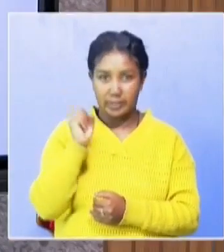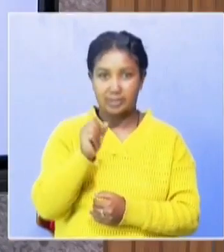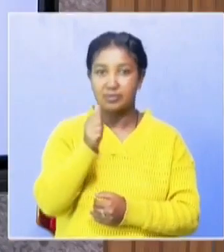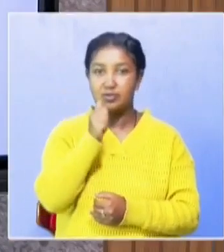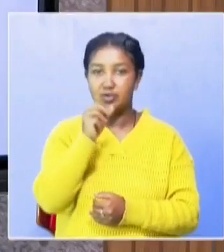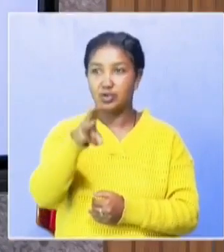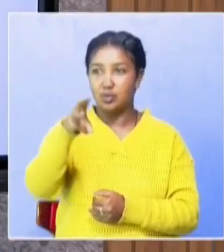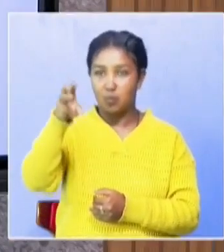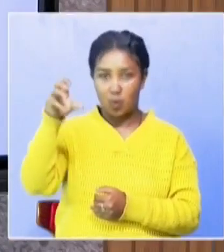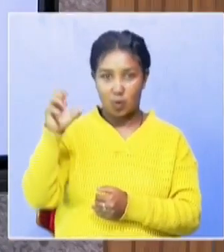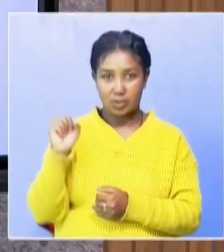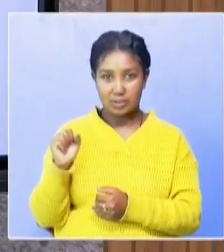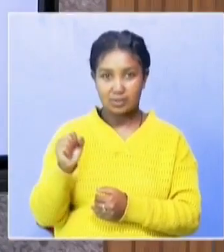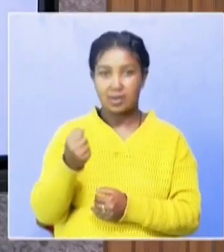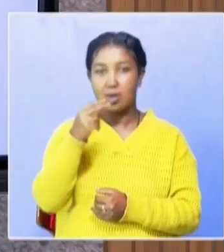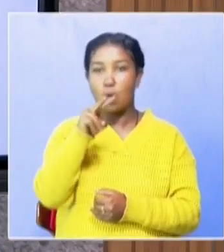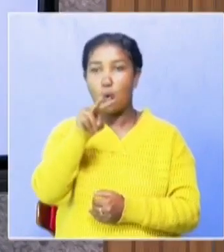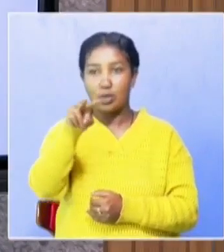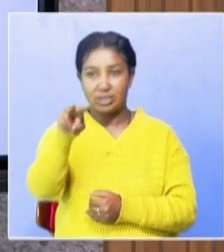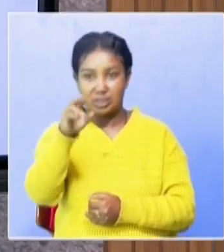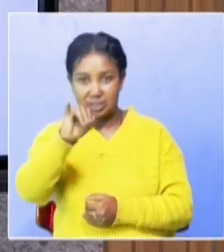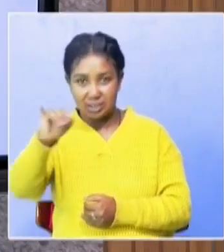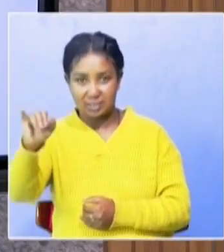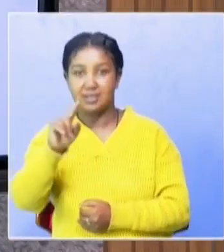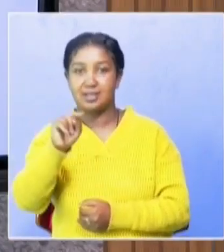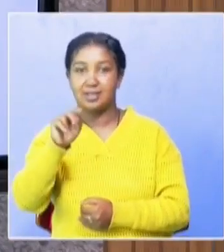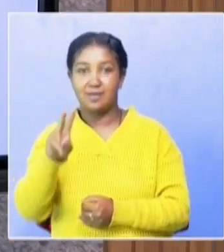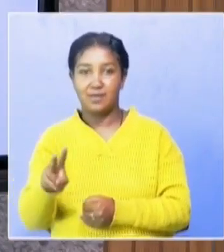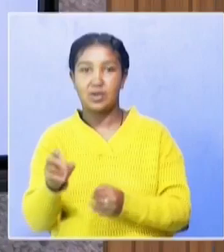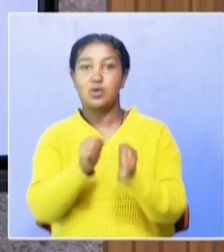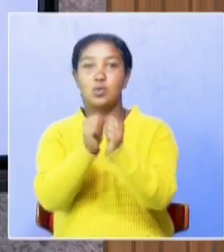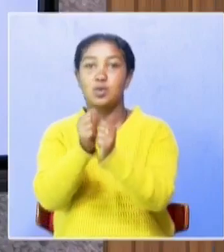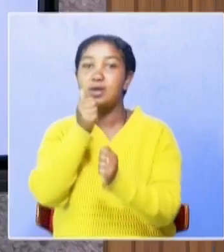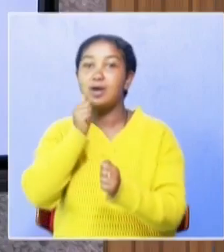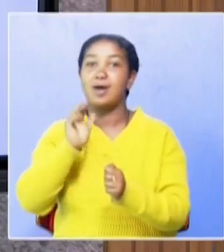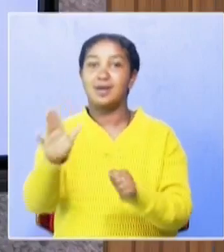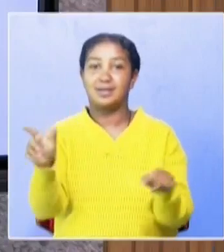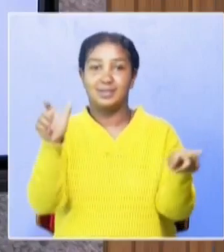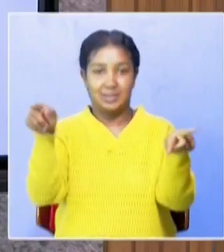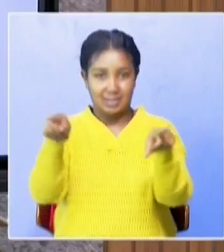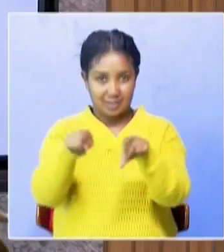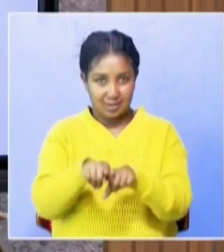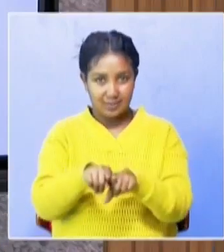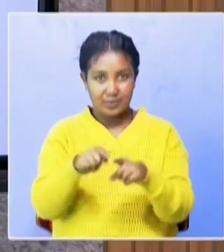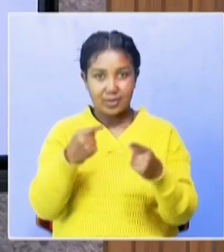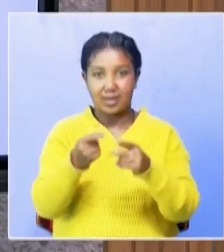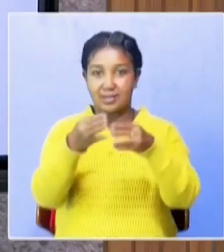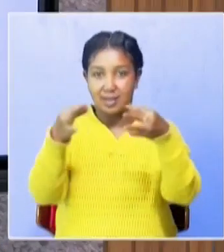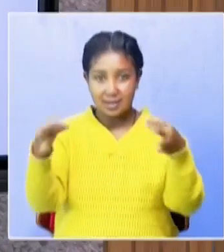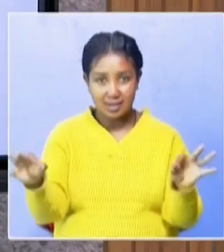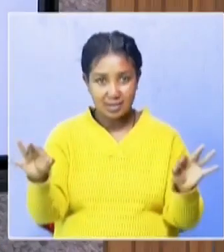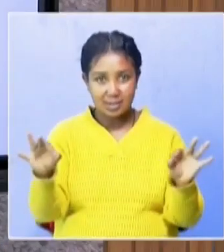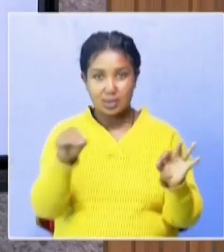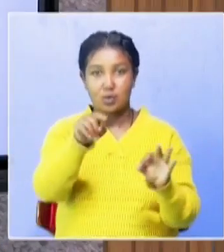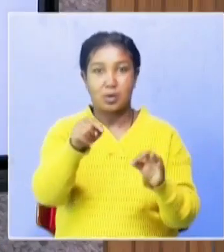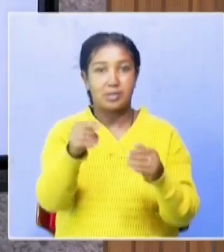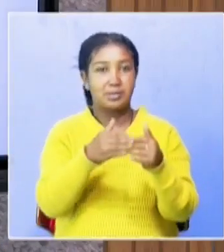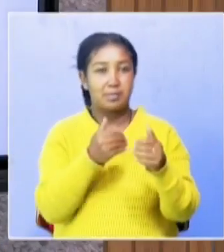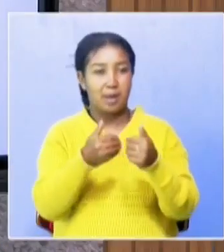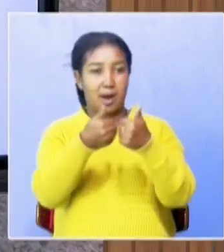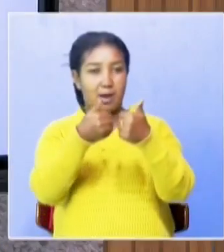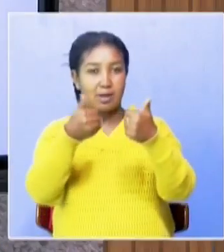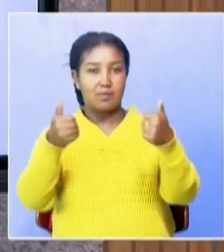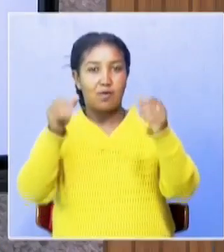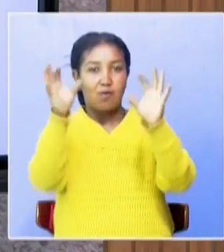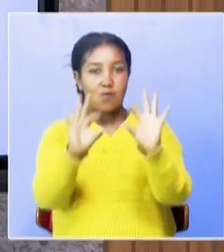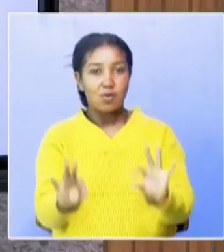she was watching TV with her sister. In this sentence, you can simply identify the